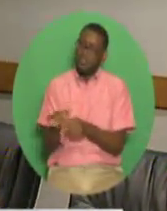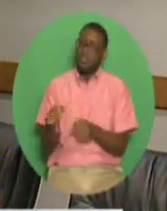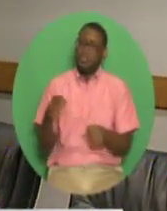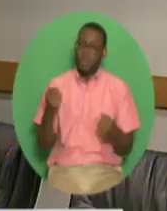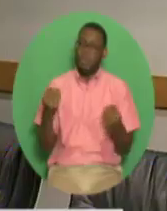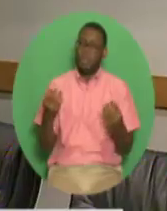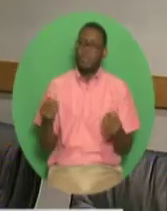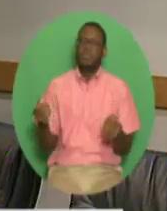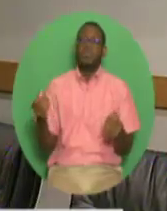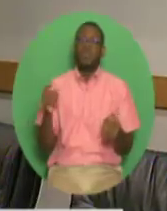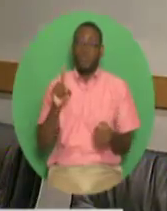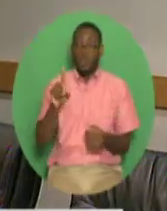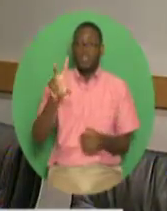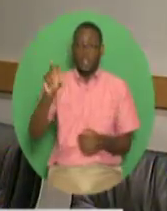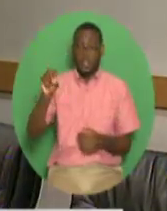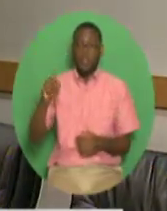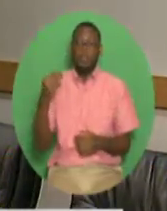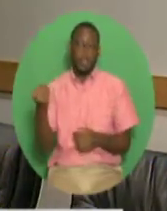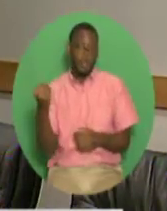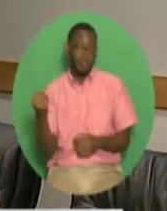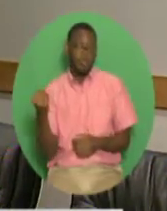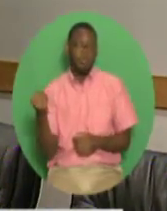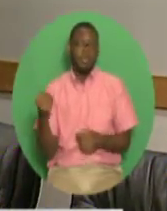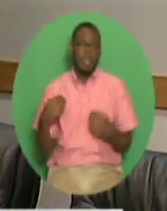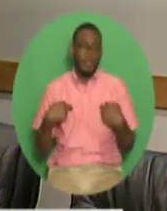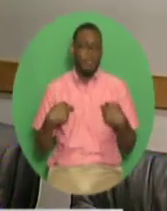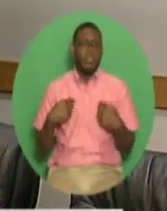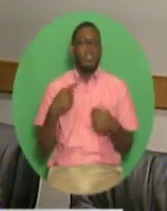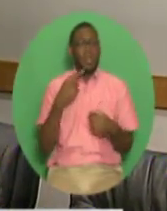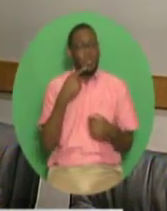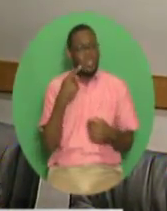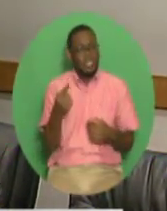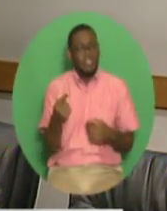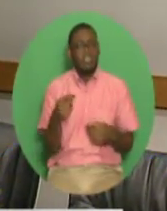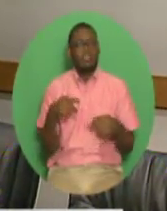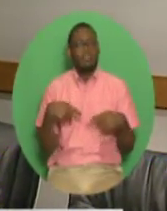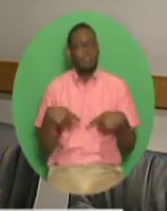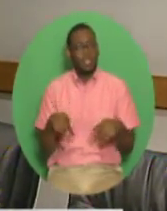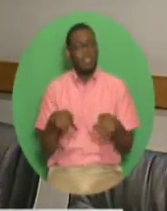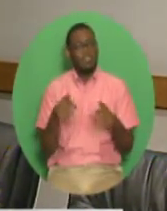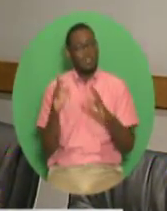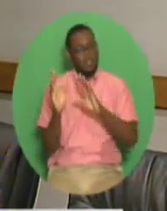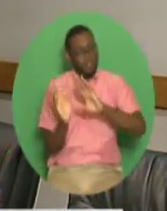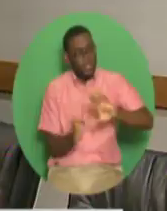just wanted to rest that so I can move on to the business of reporting.